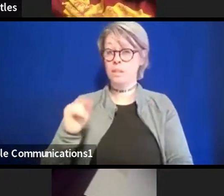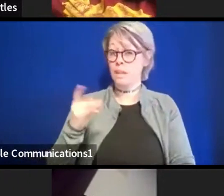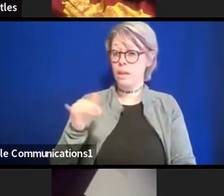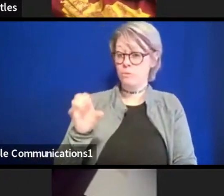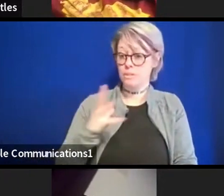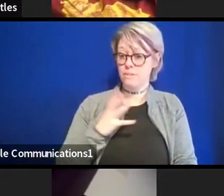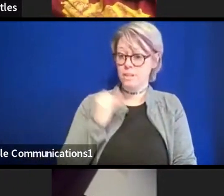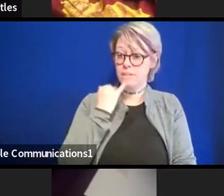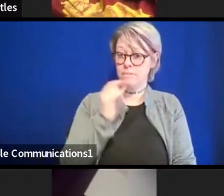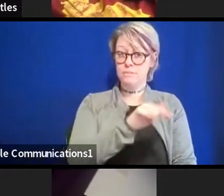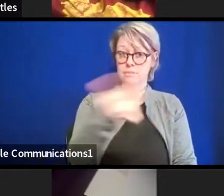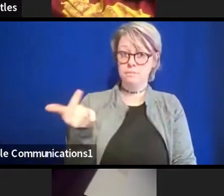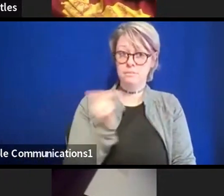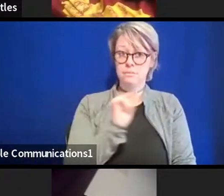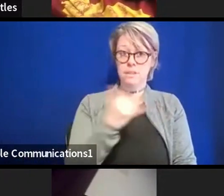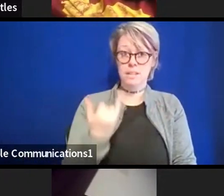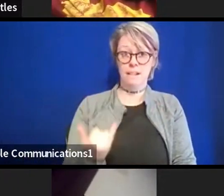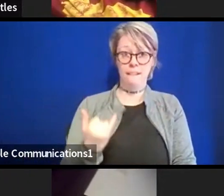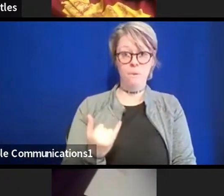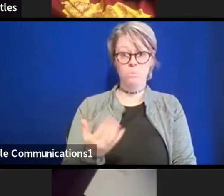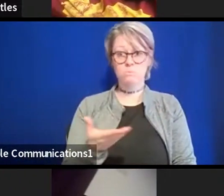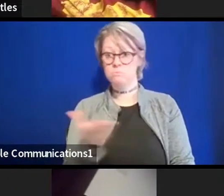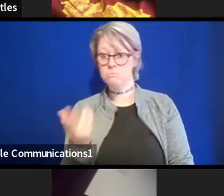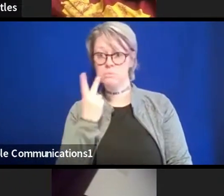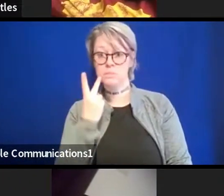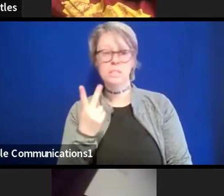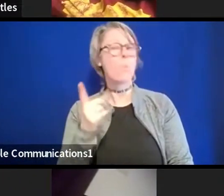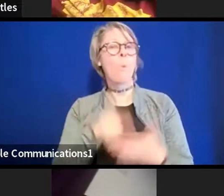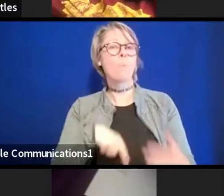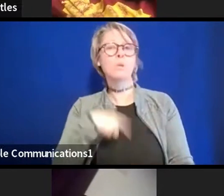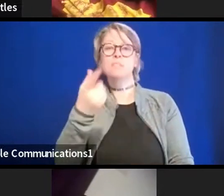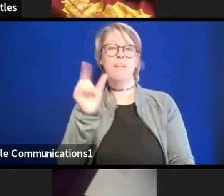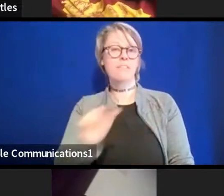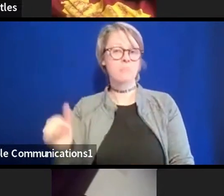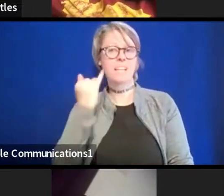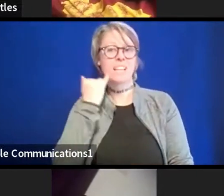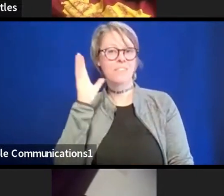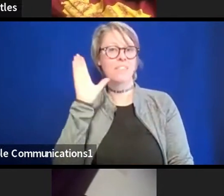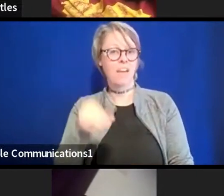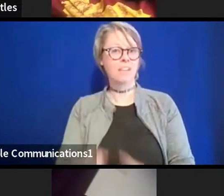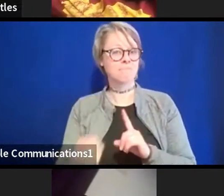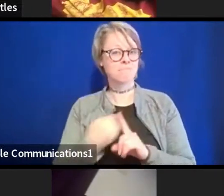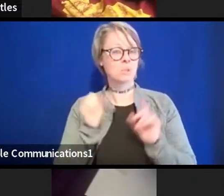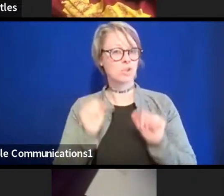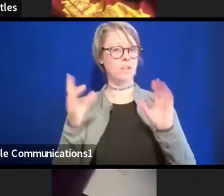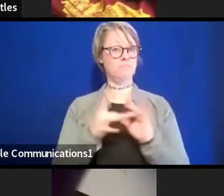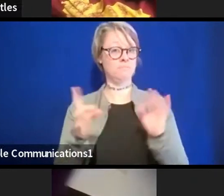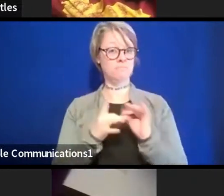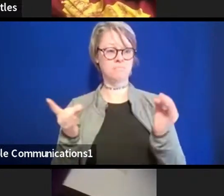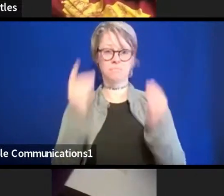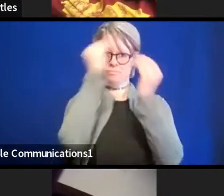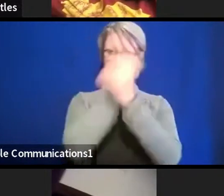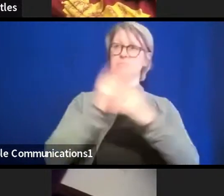and they can, as if they were talking to the government, and say, what would you like to say to the government about that? Like, in terms of, you